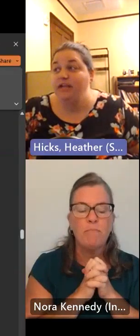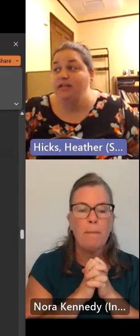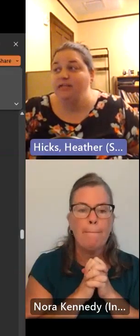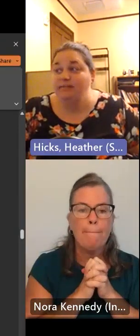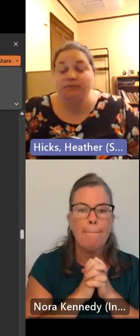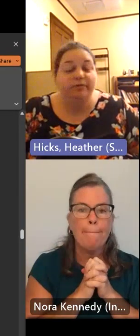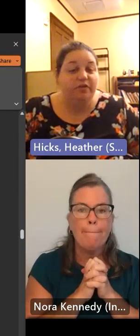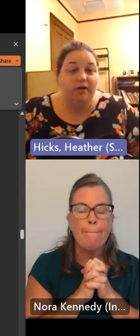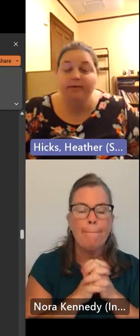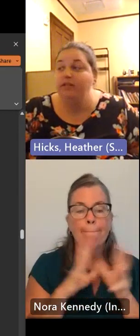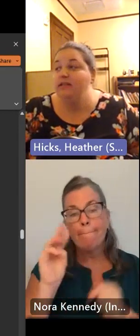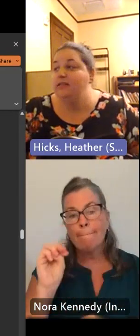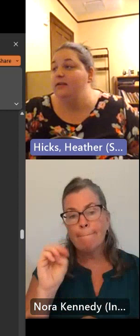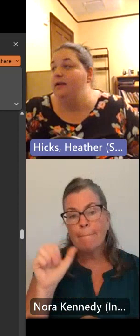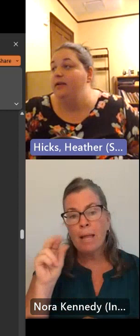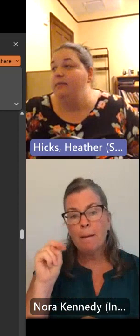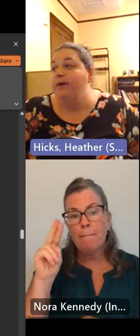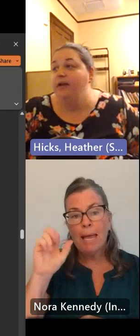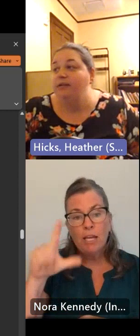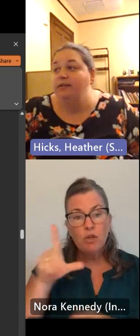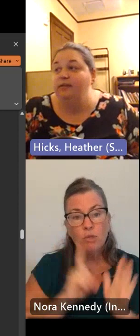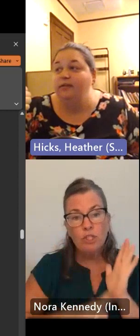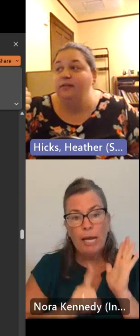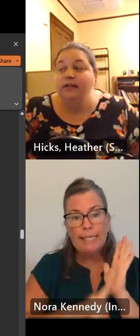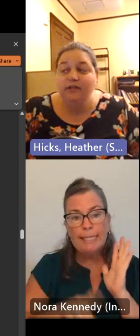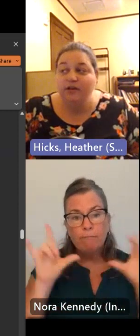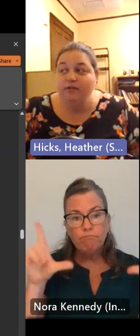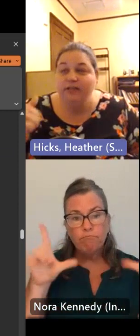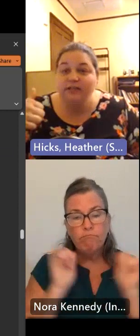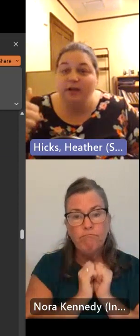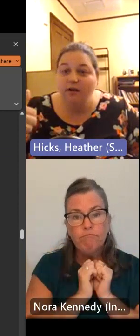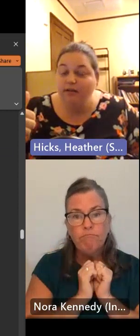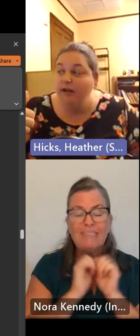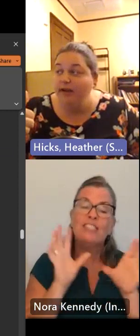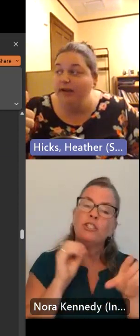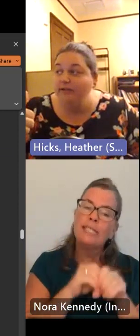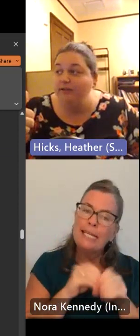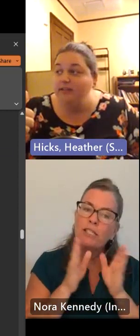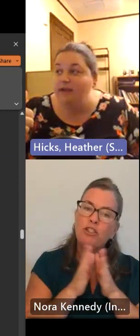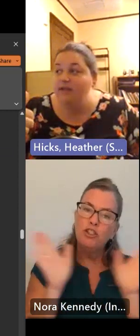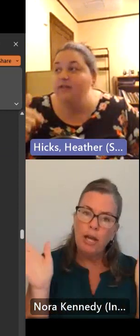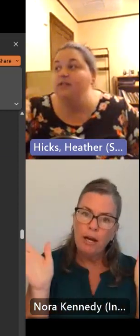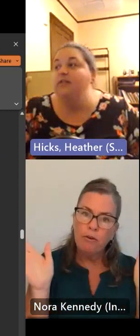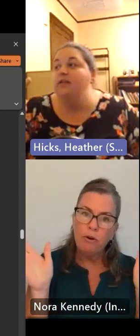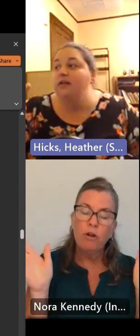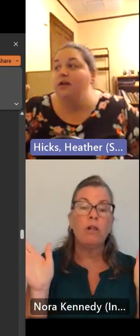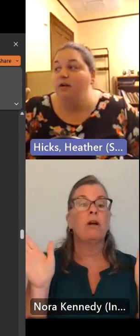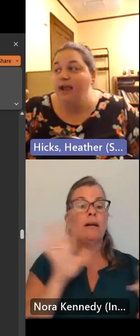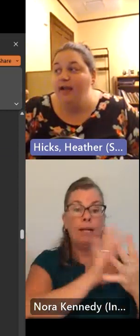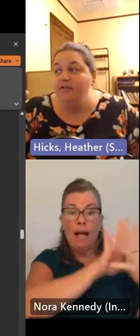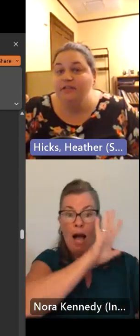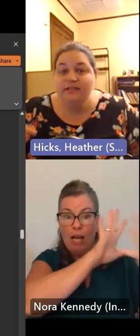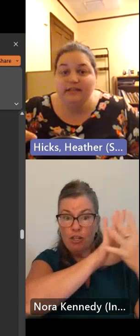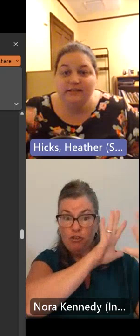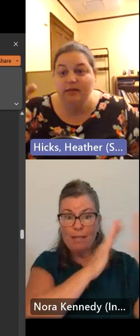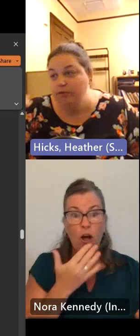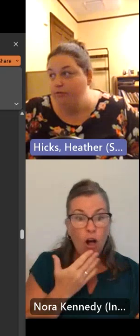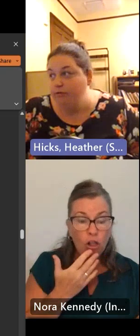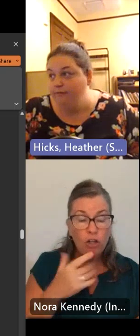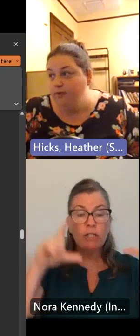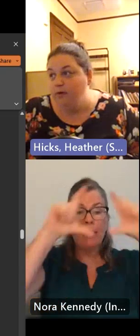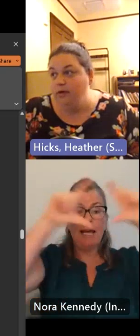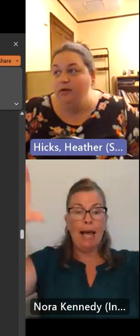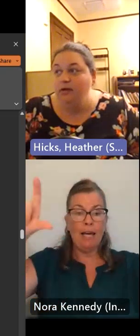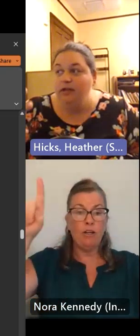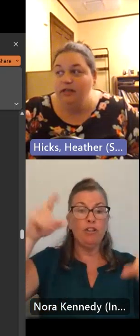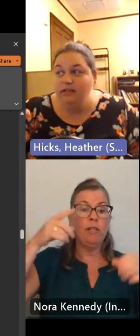Manual checks, we've talked about this, but in general, it's, are they high contrast colors? Are the headers consistent? 1, 2,